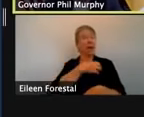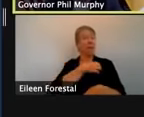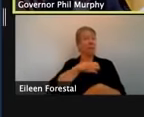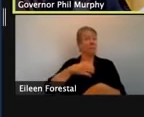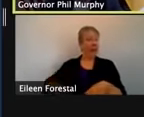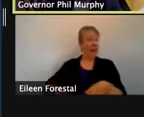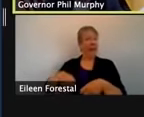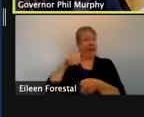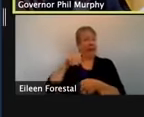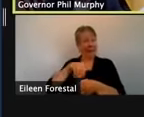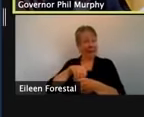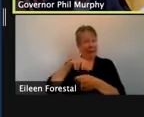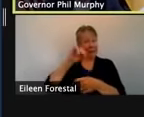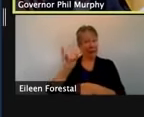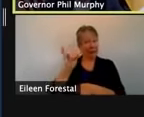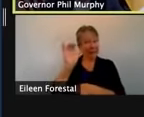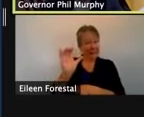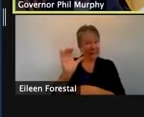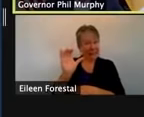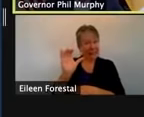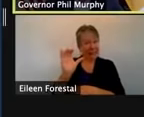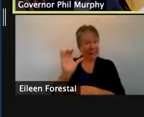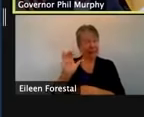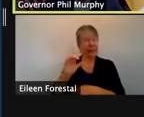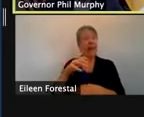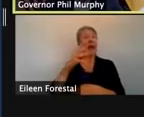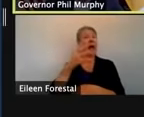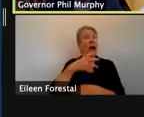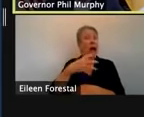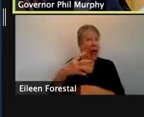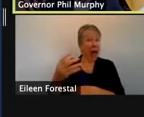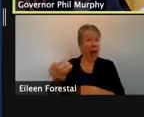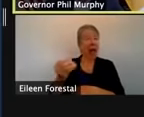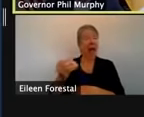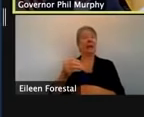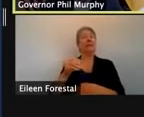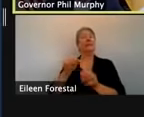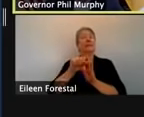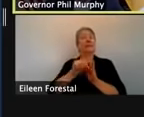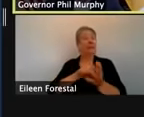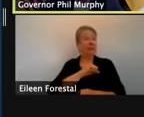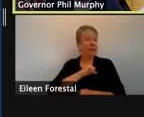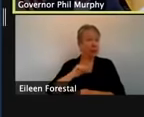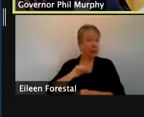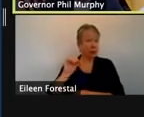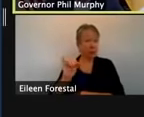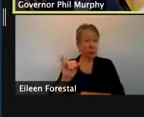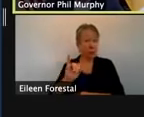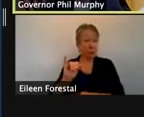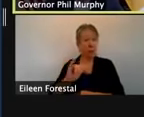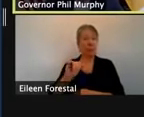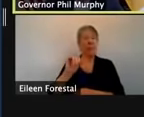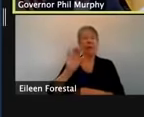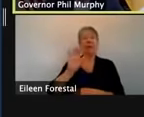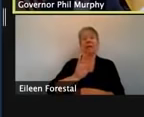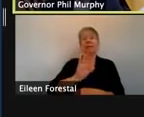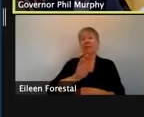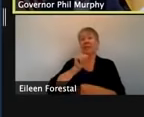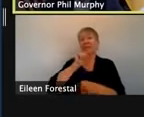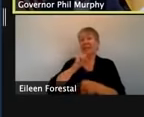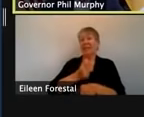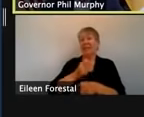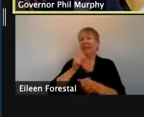honor of speaking last week, and a great leader in her own right, Senator Sandra Cunningham, continues building upon the